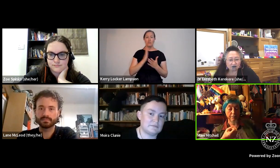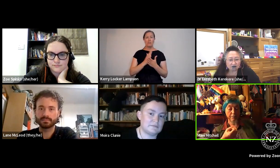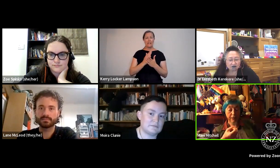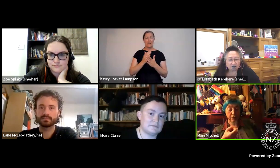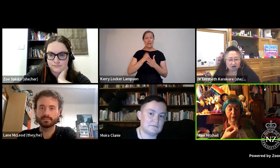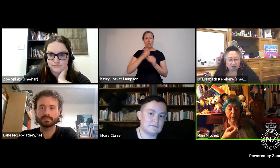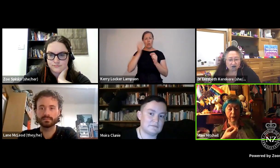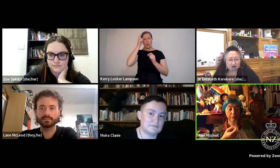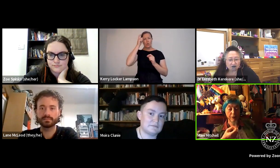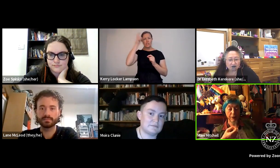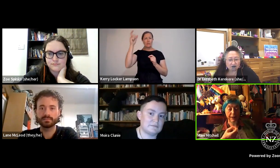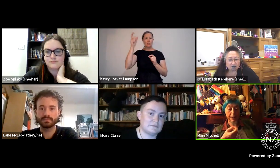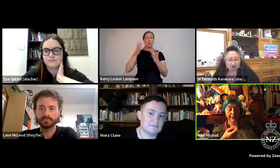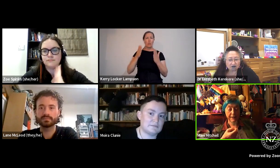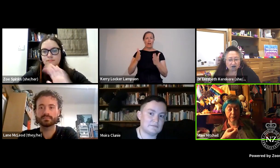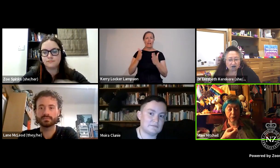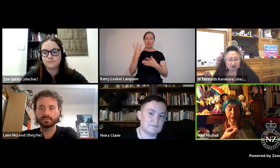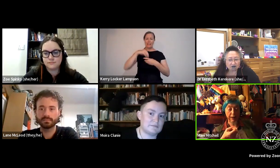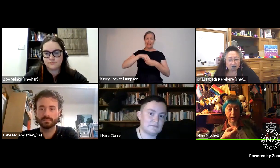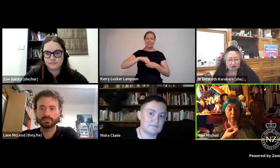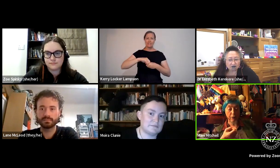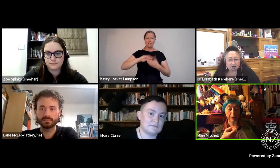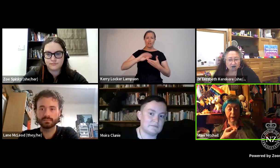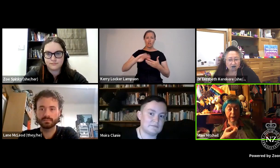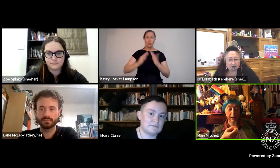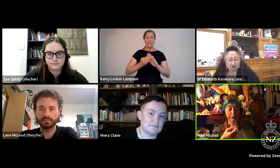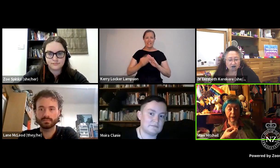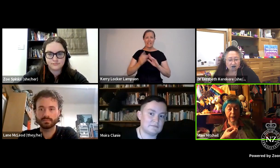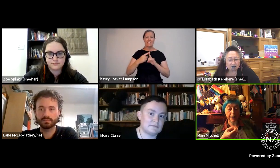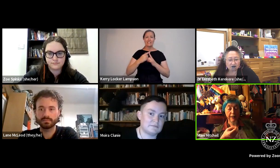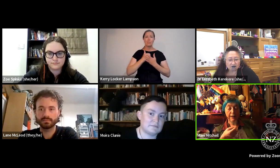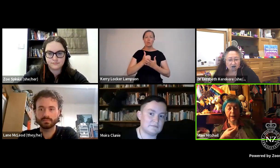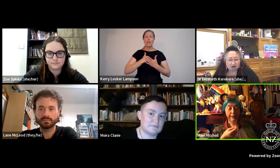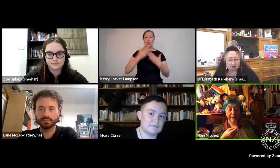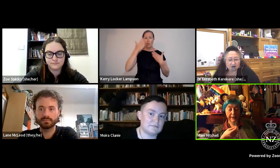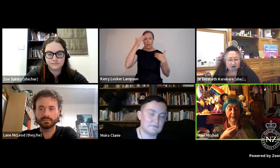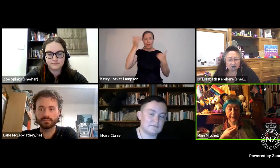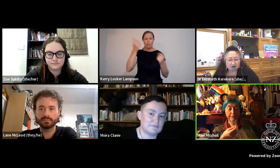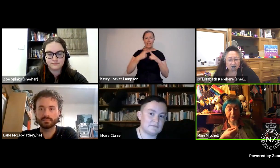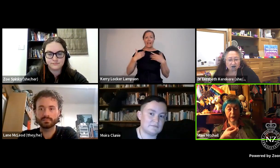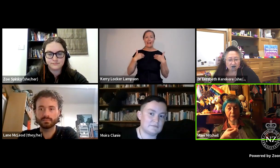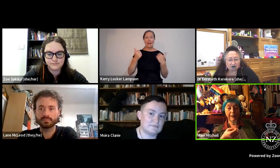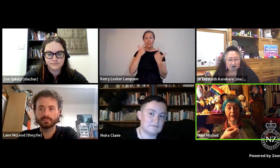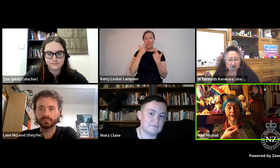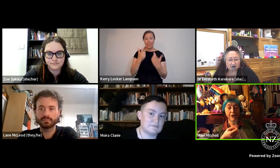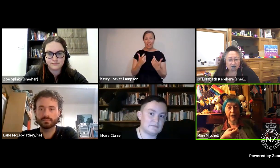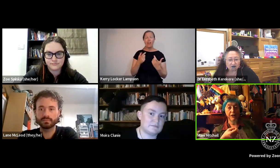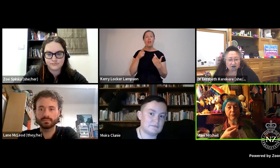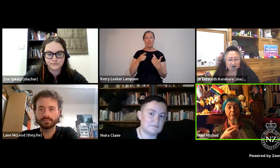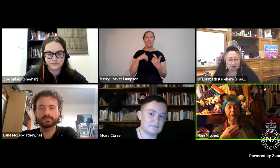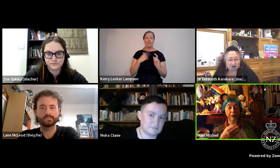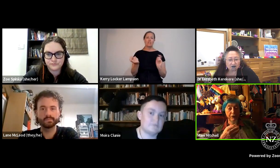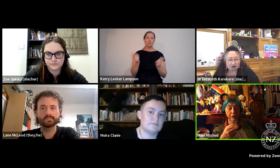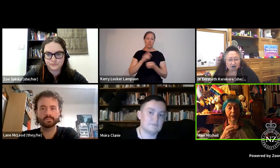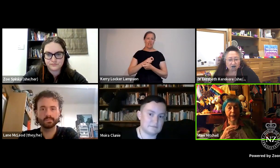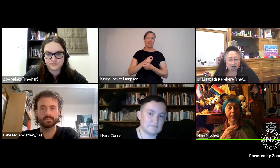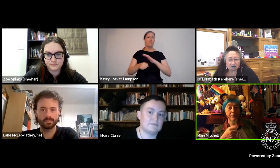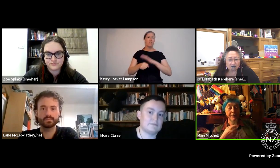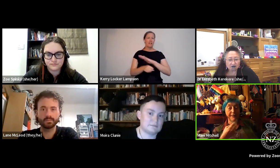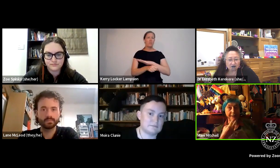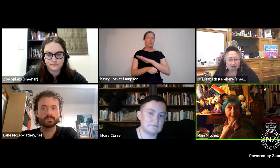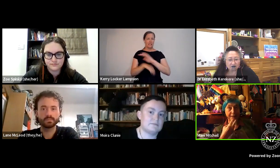of being with our community and supporting our wellbeing and healthcare needs to fundamentally change. Until